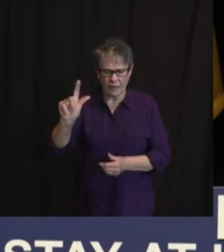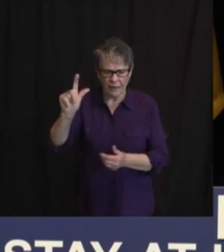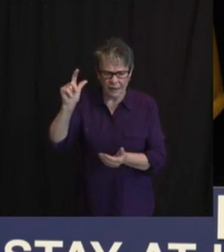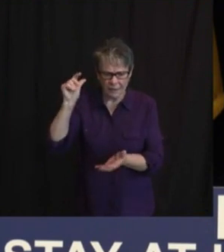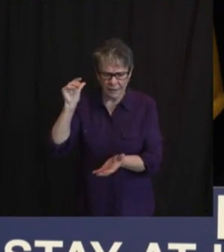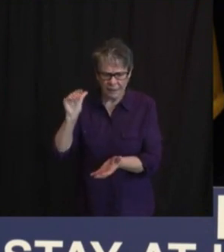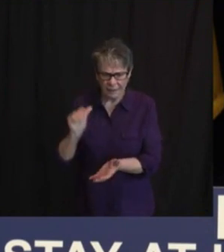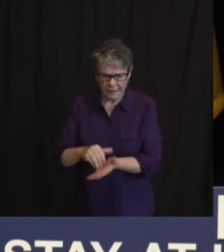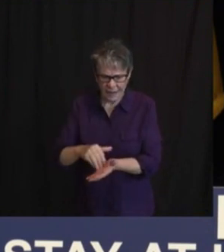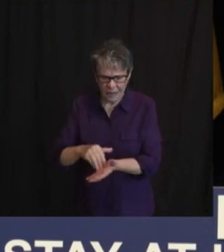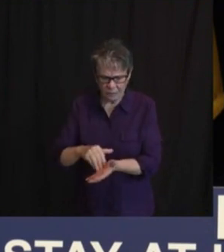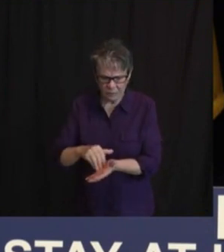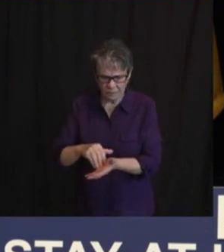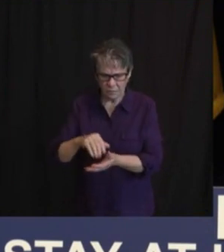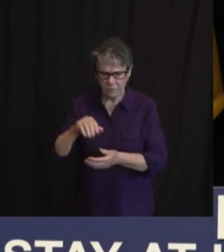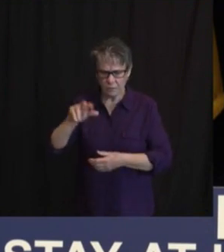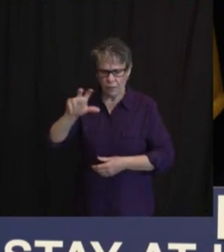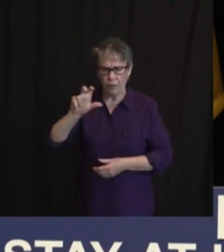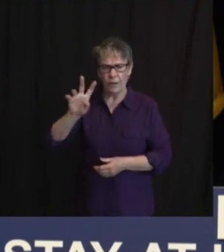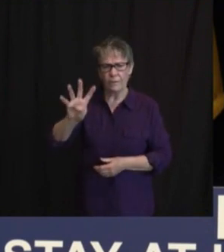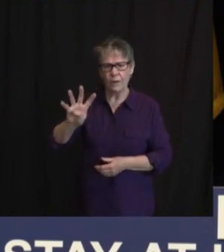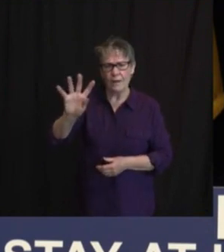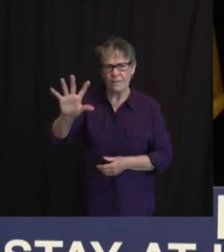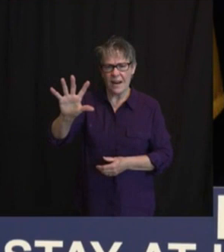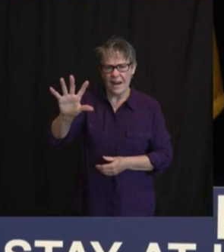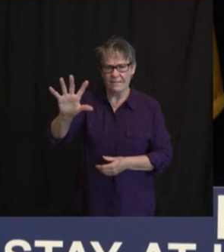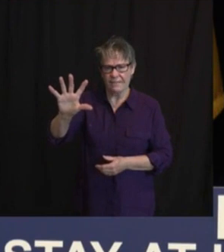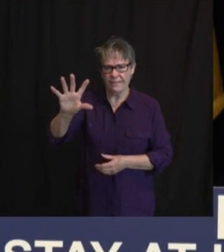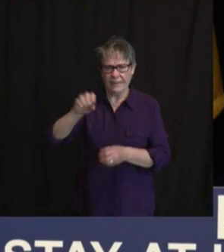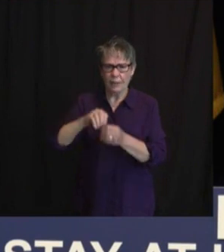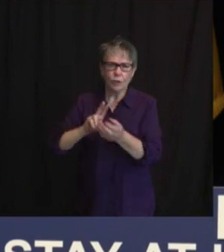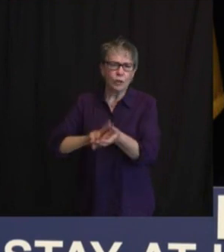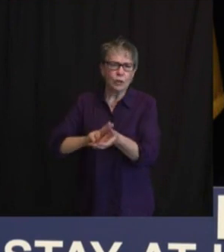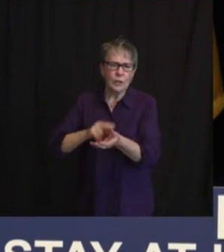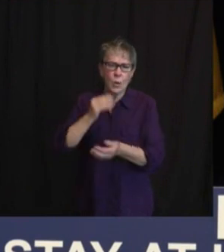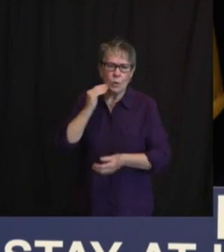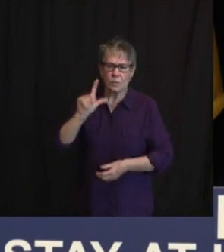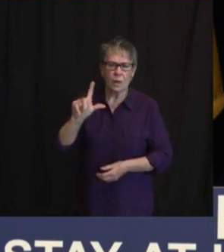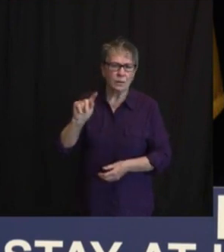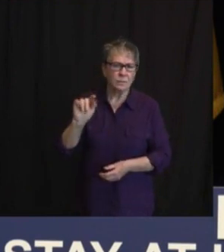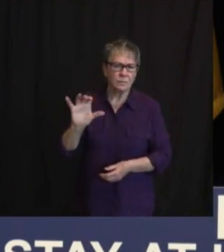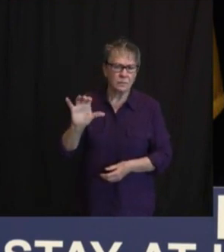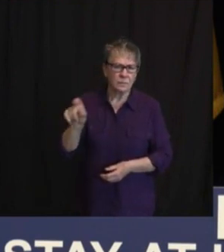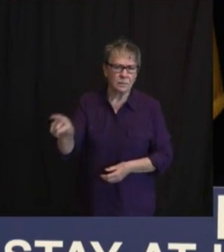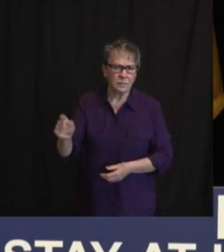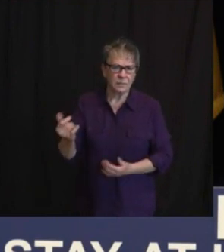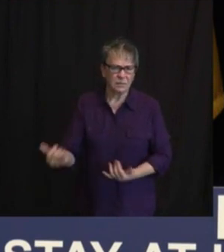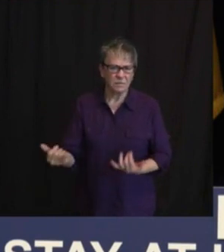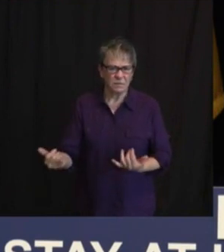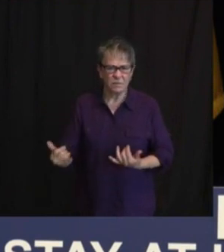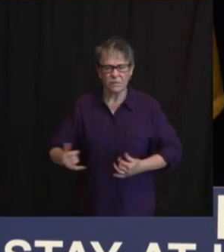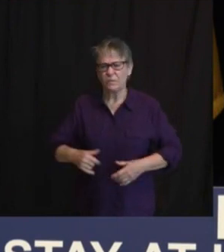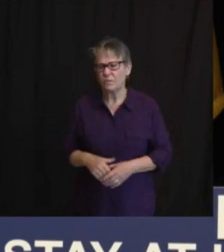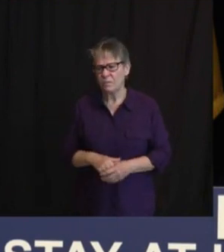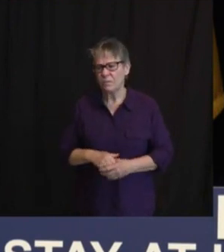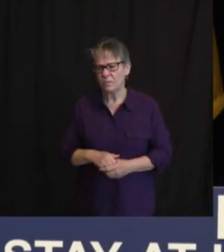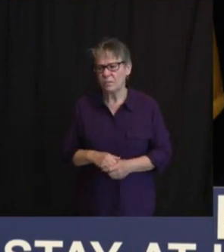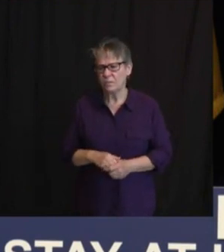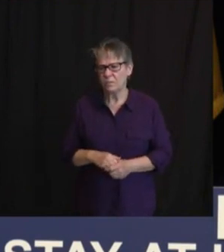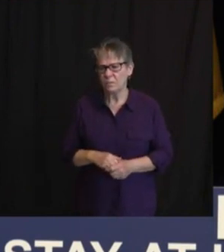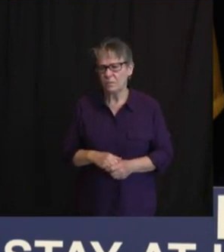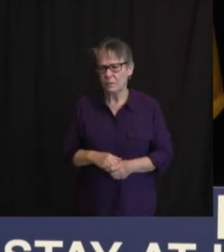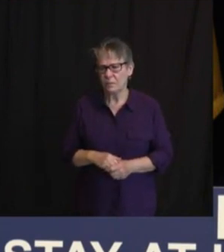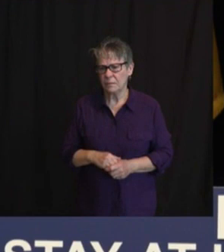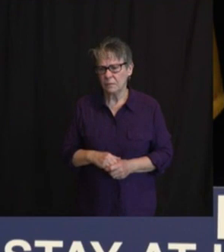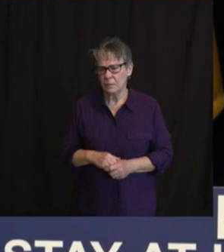of 676 residents, there have been 361 residents that tested positive for